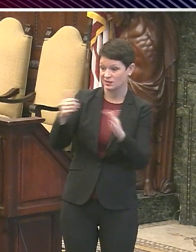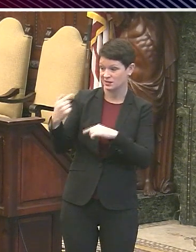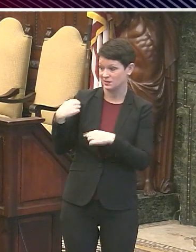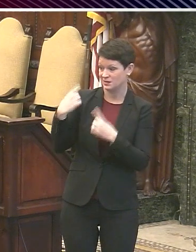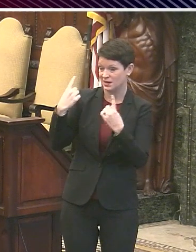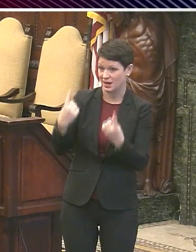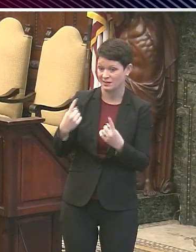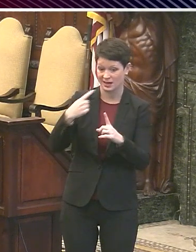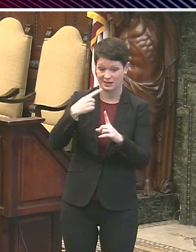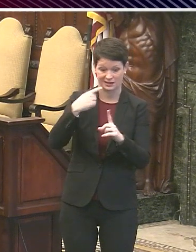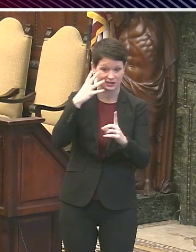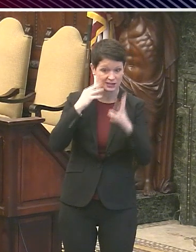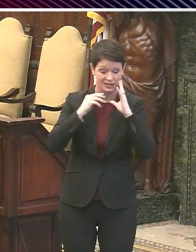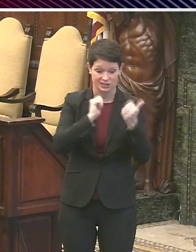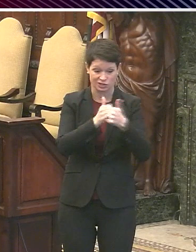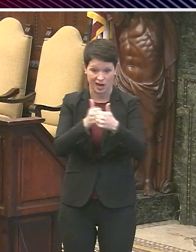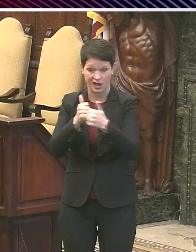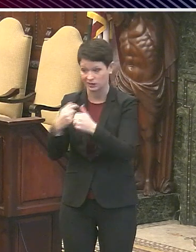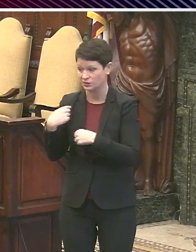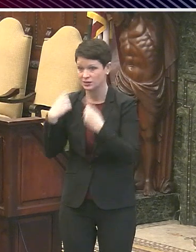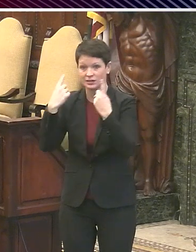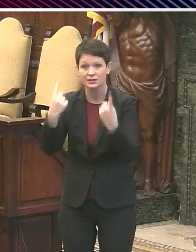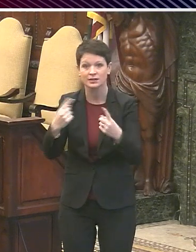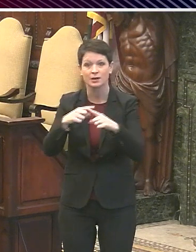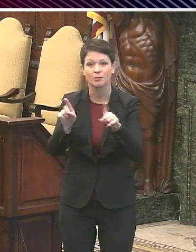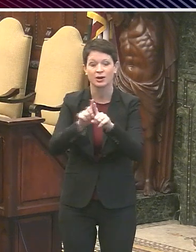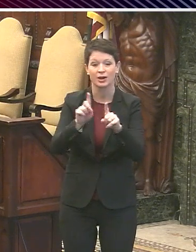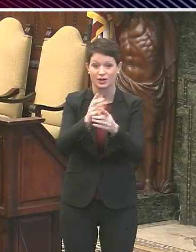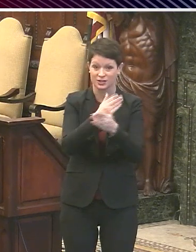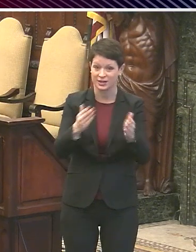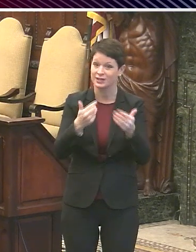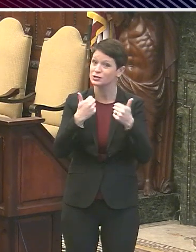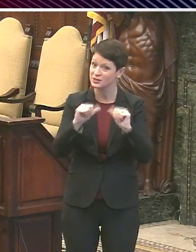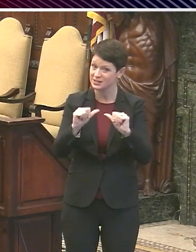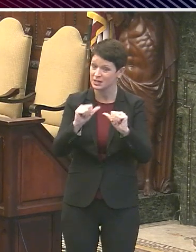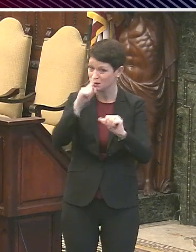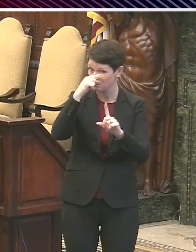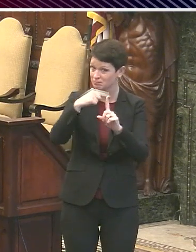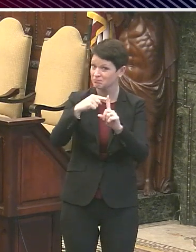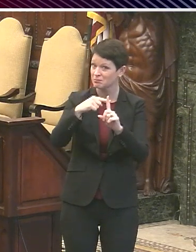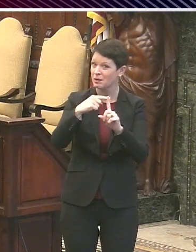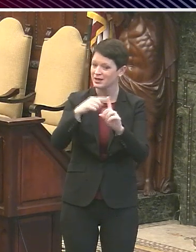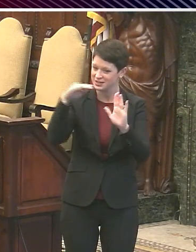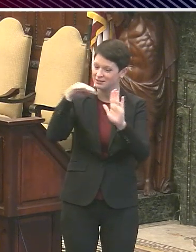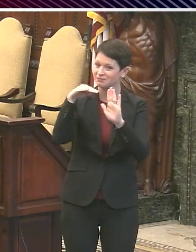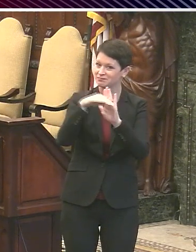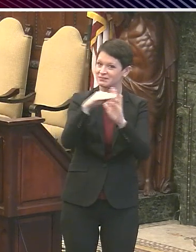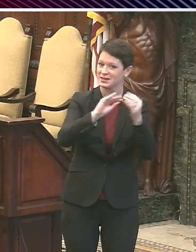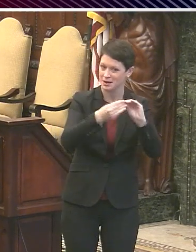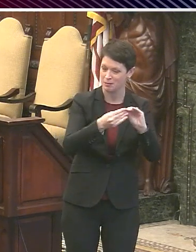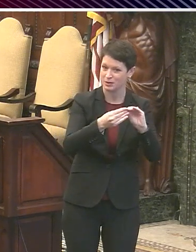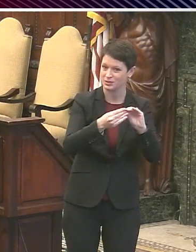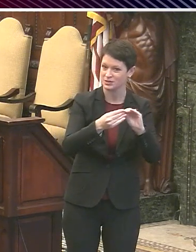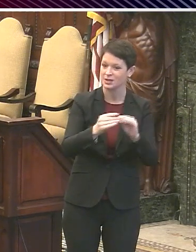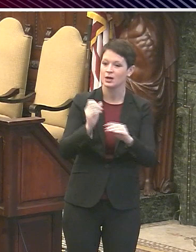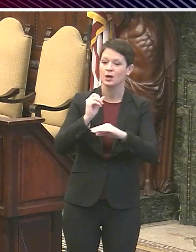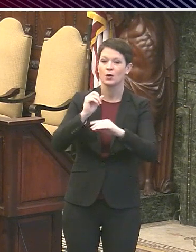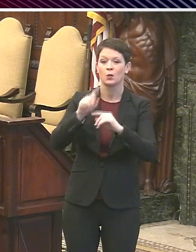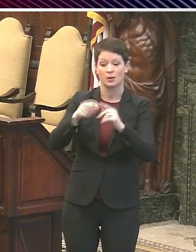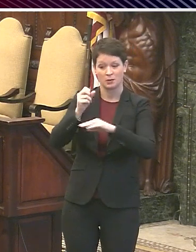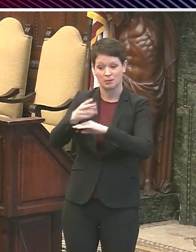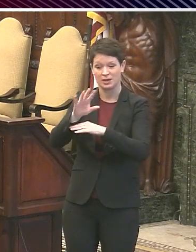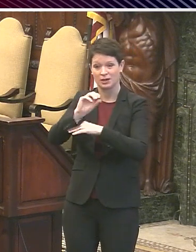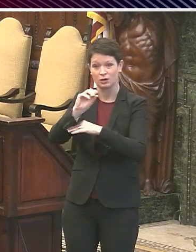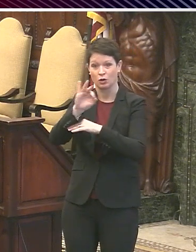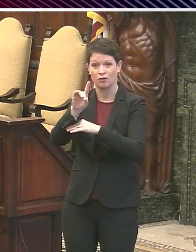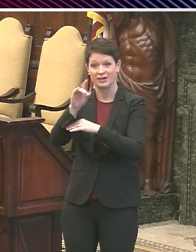experienced recently, I want to take a moment to also acknowledge that things are still moving in the right direction in Philadelphia when it comes to beating back